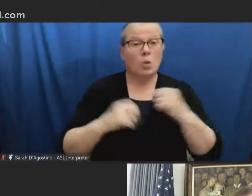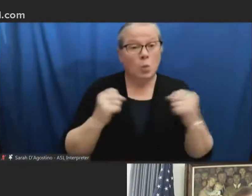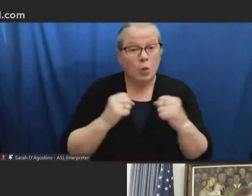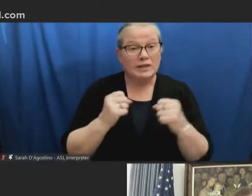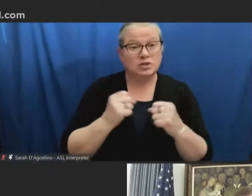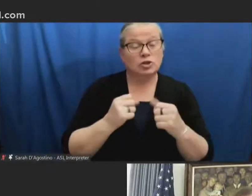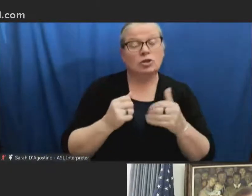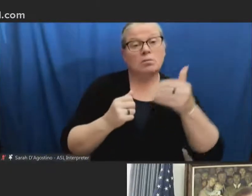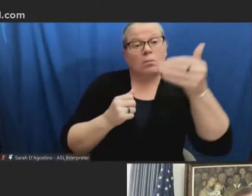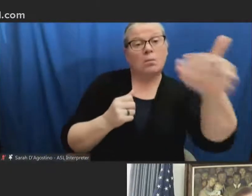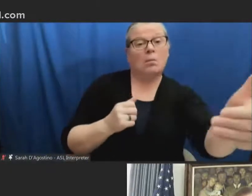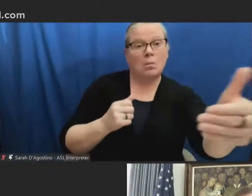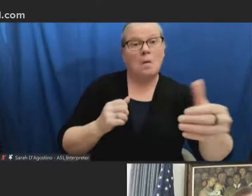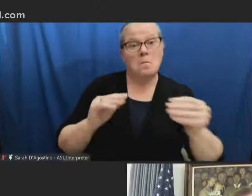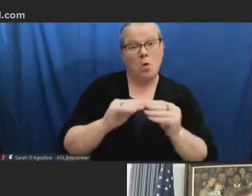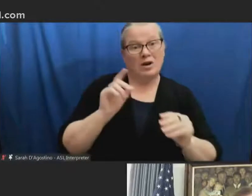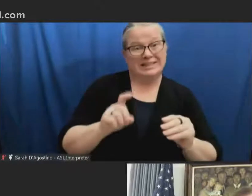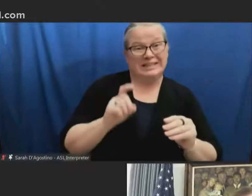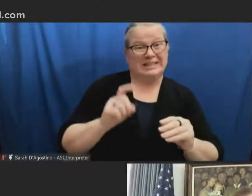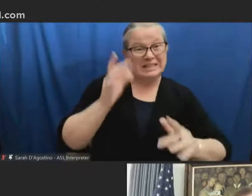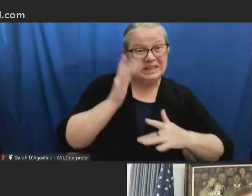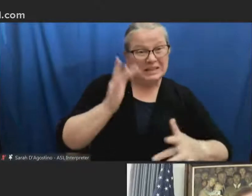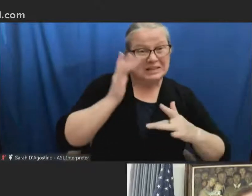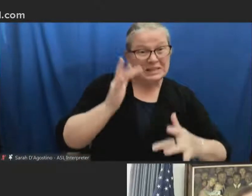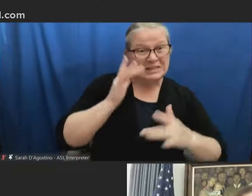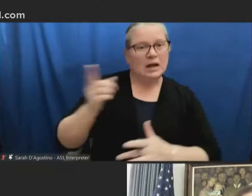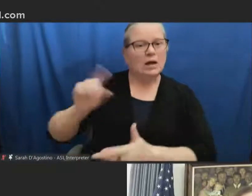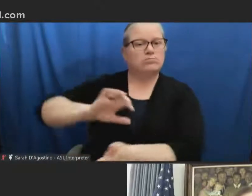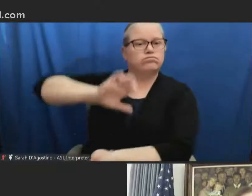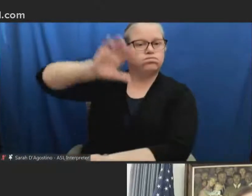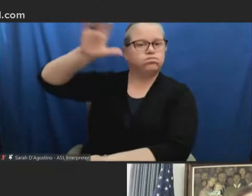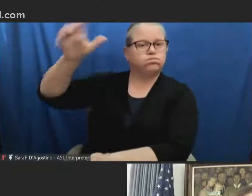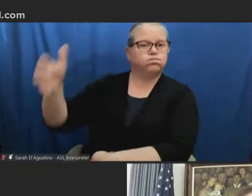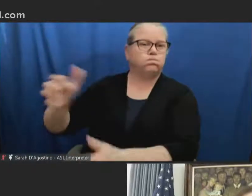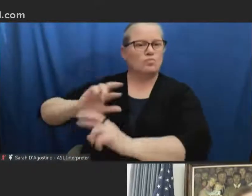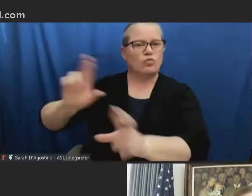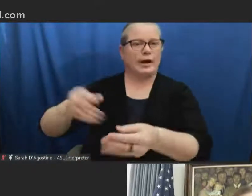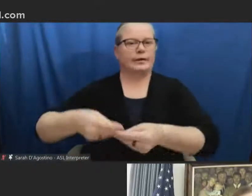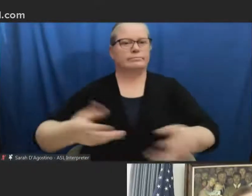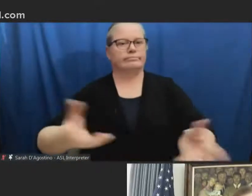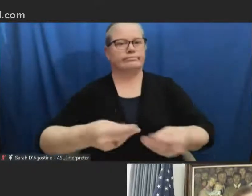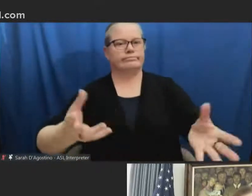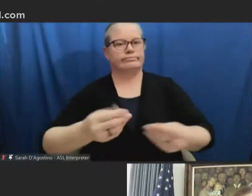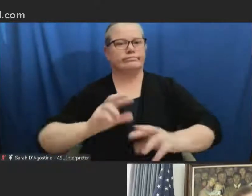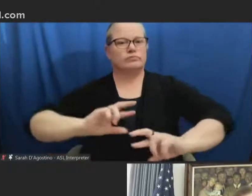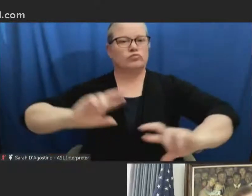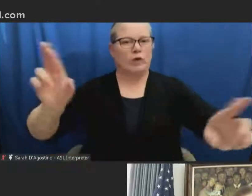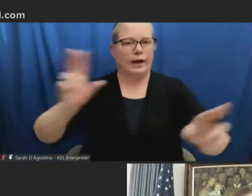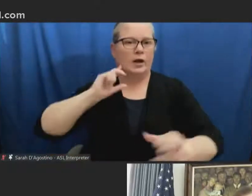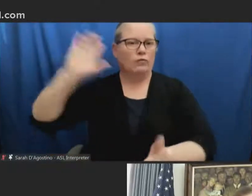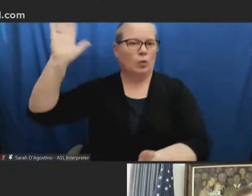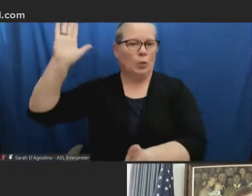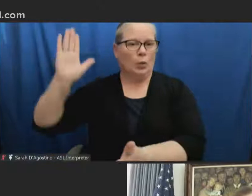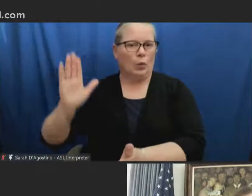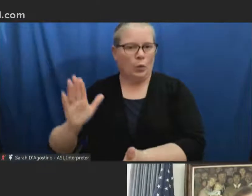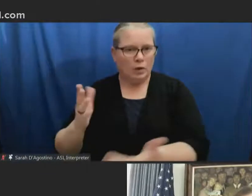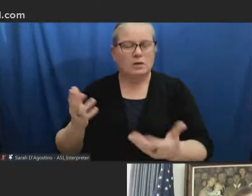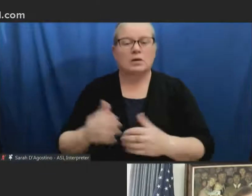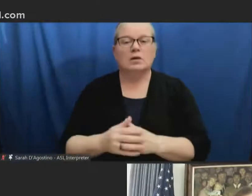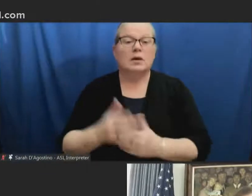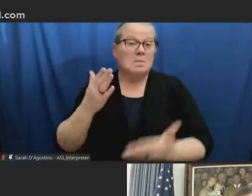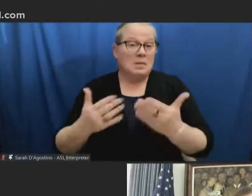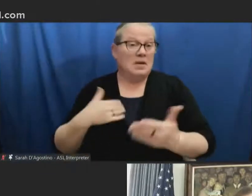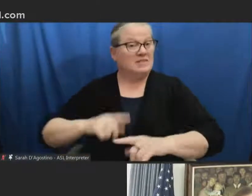respiratory pathogen that will circulate in the cold weather. By that point, you'll have a widely accessible drug. You'll have stockpiles of it. You might have other